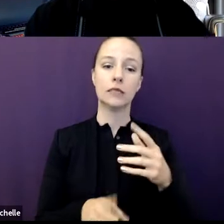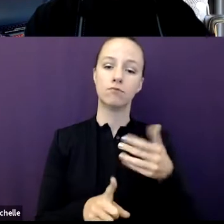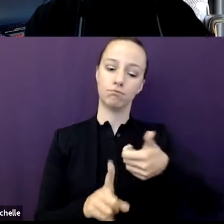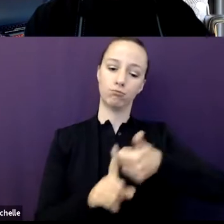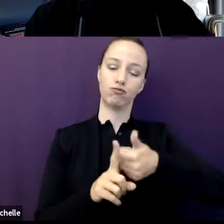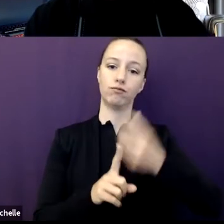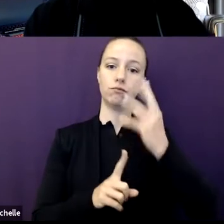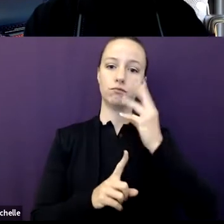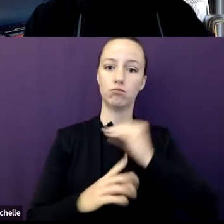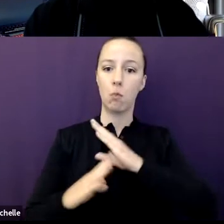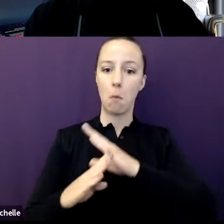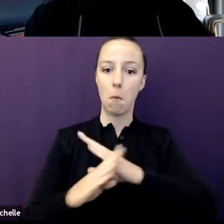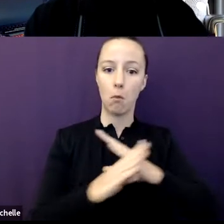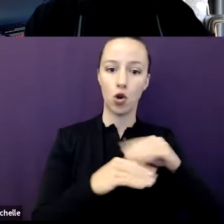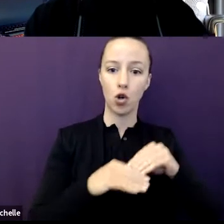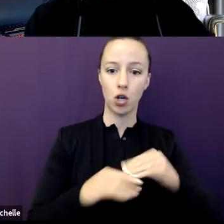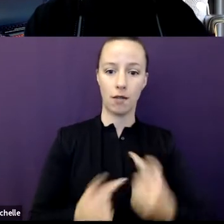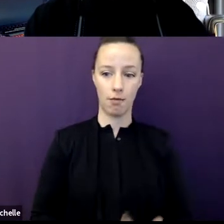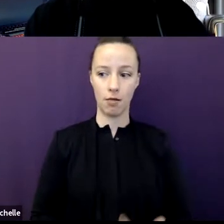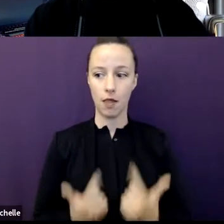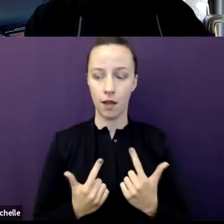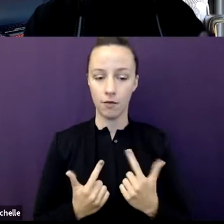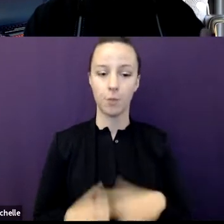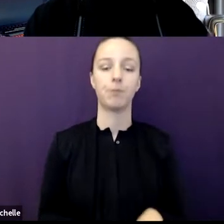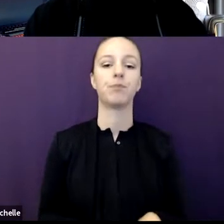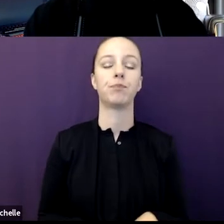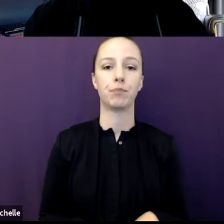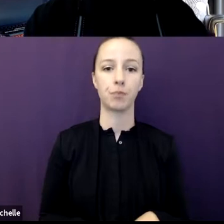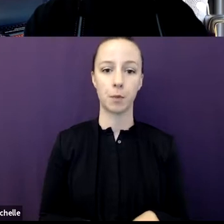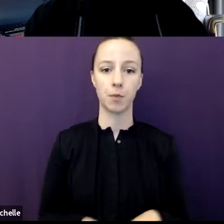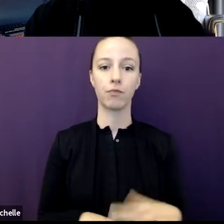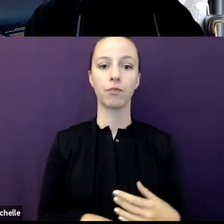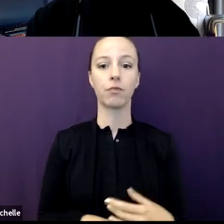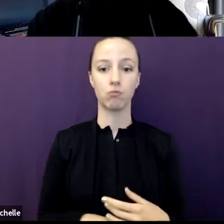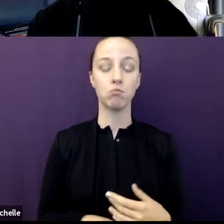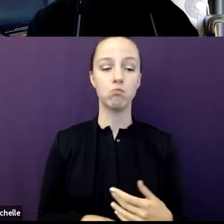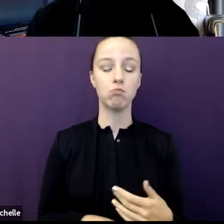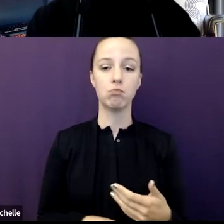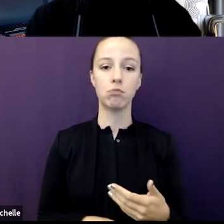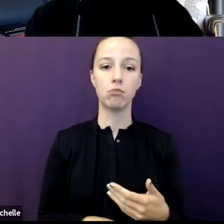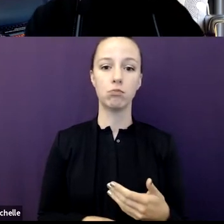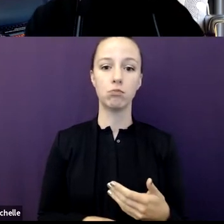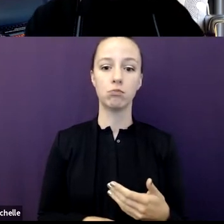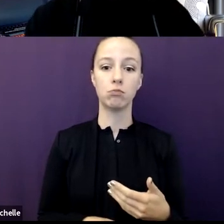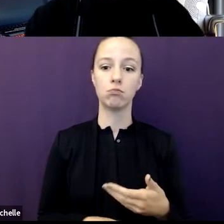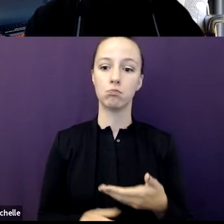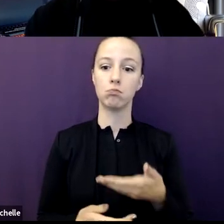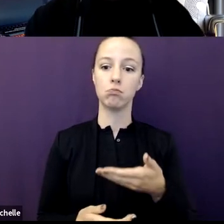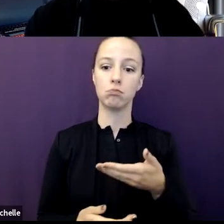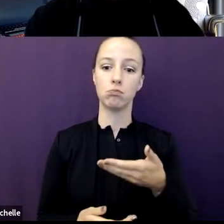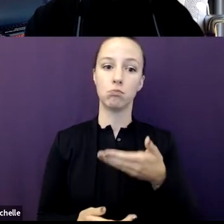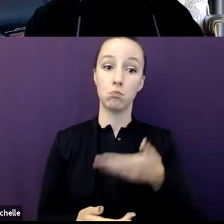life where he has created a great background